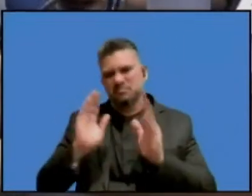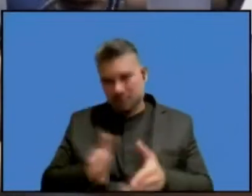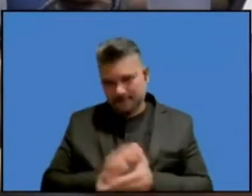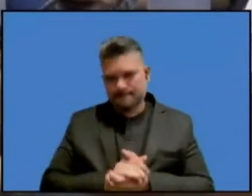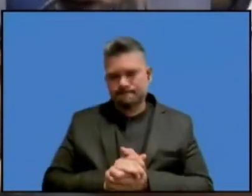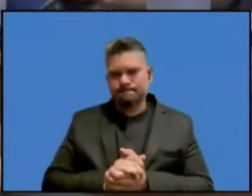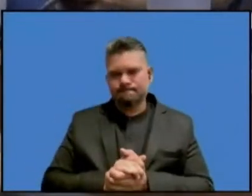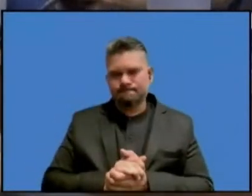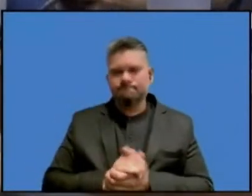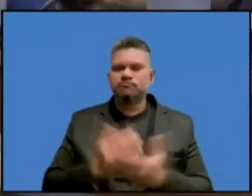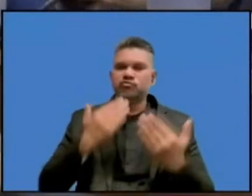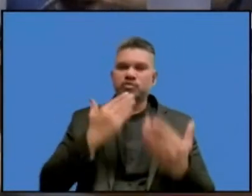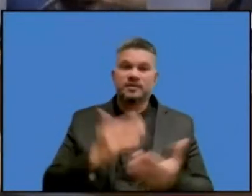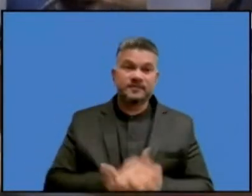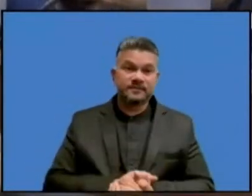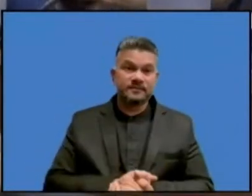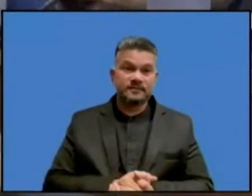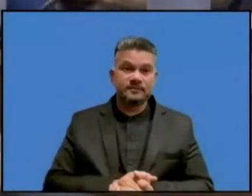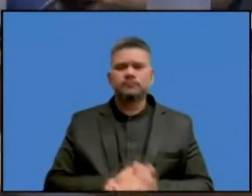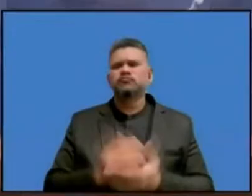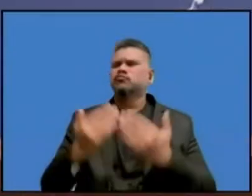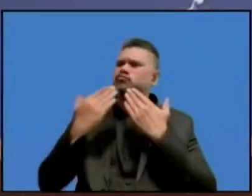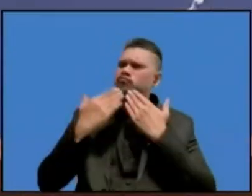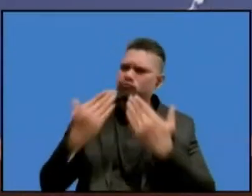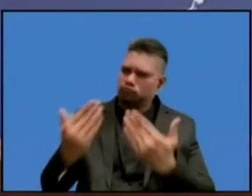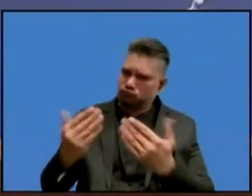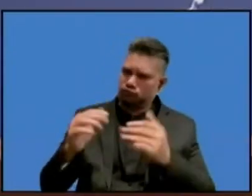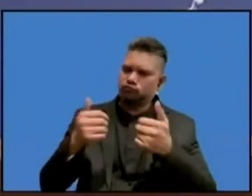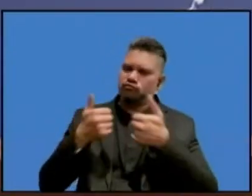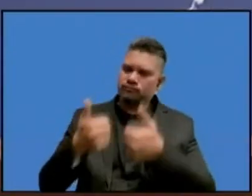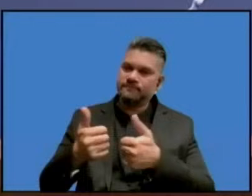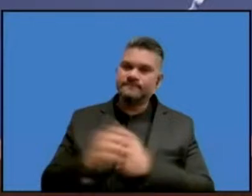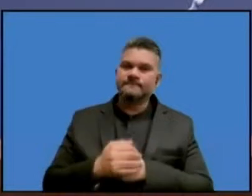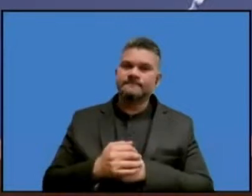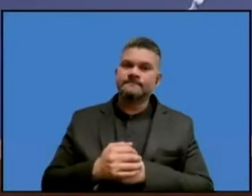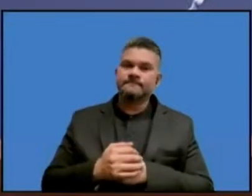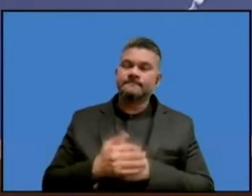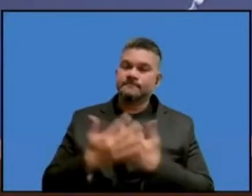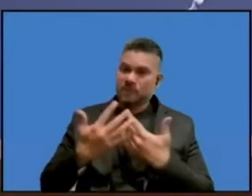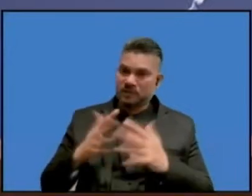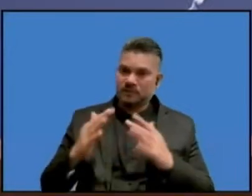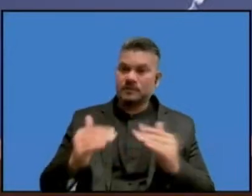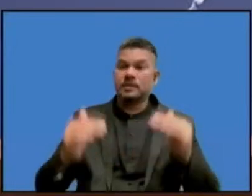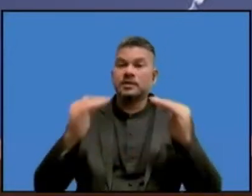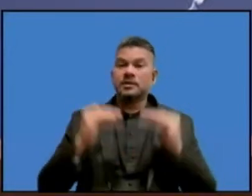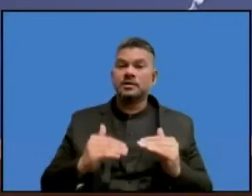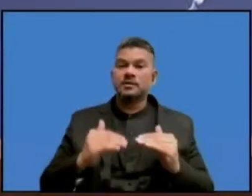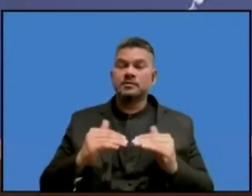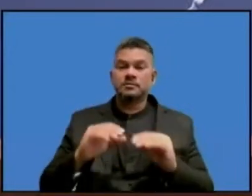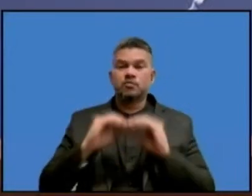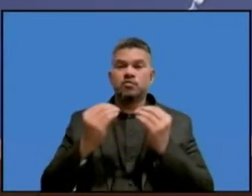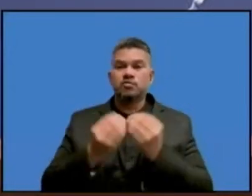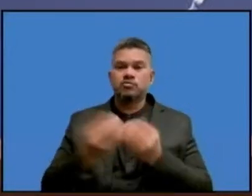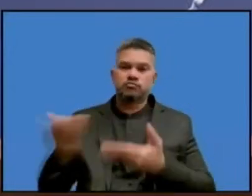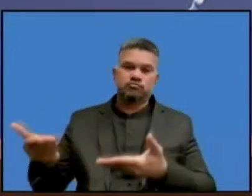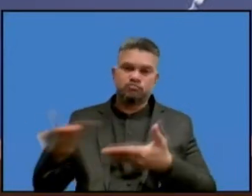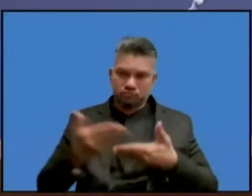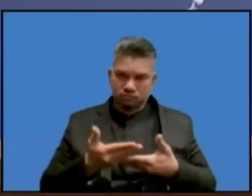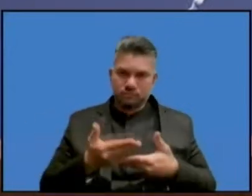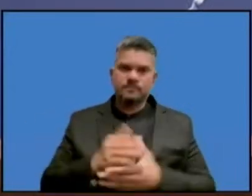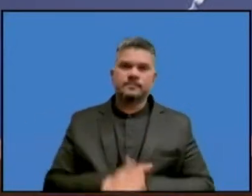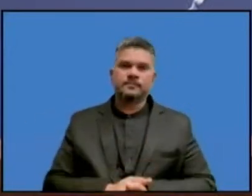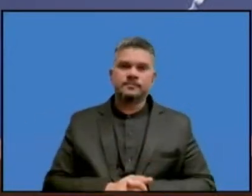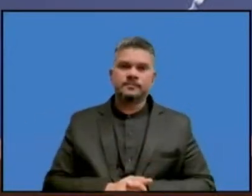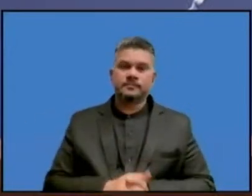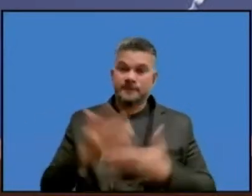I thank you so much, Ravine Prawa, and may I invite the Solidaritas Perempuan, and